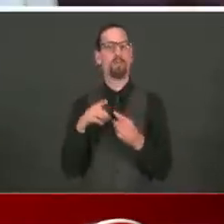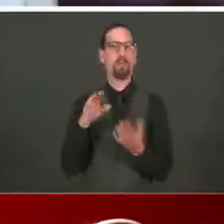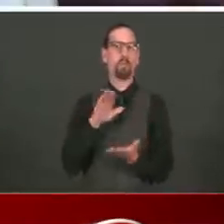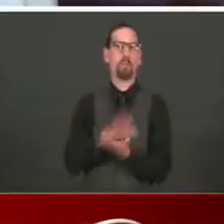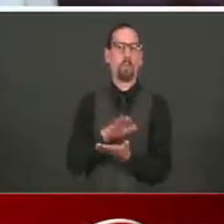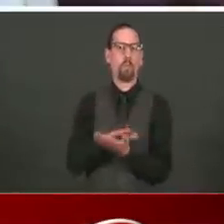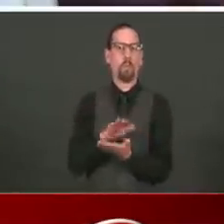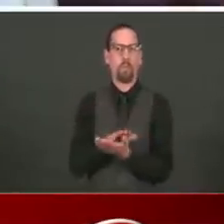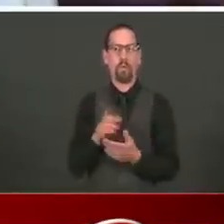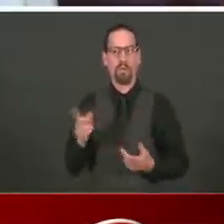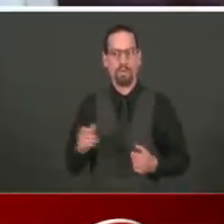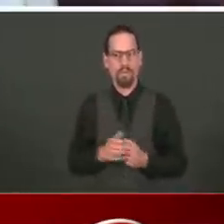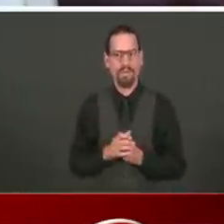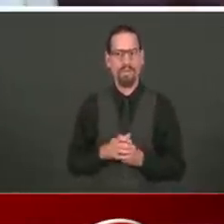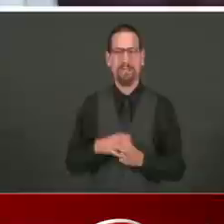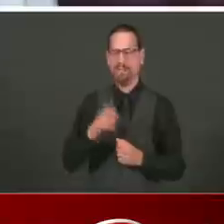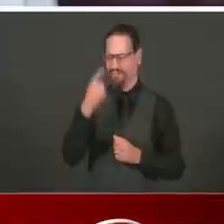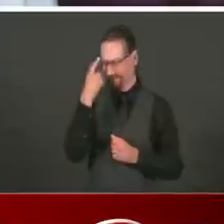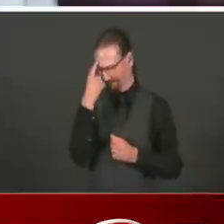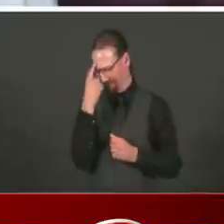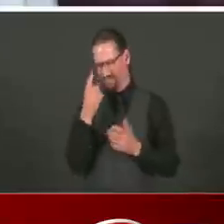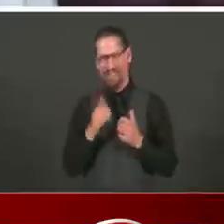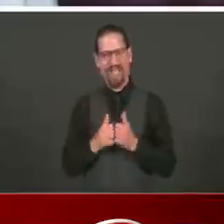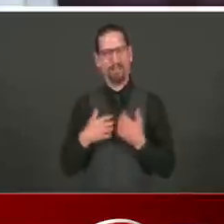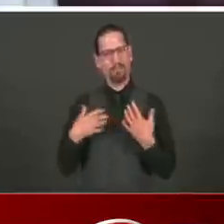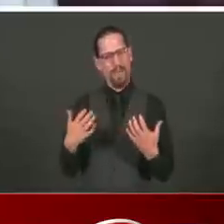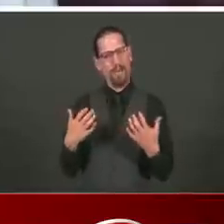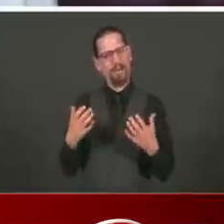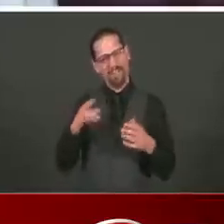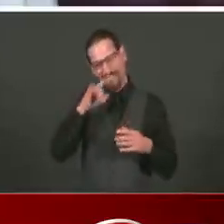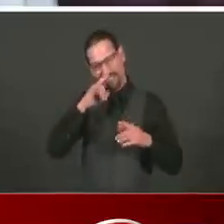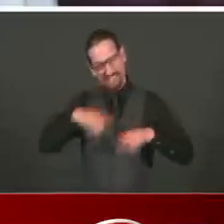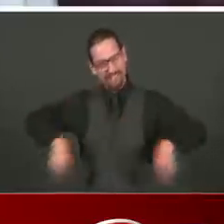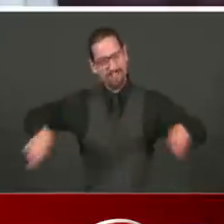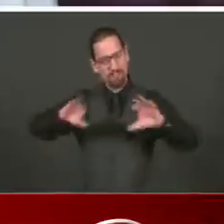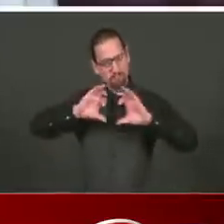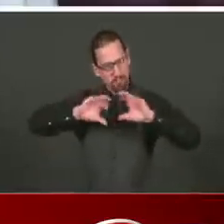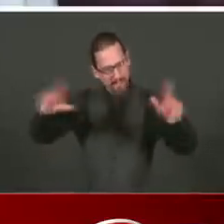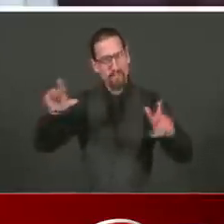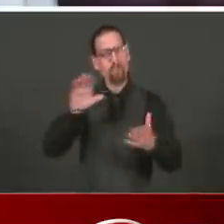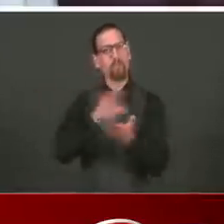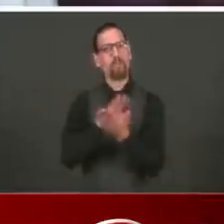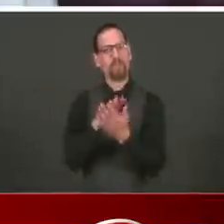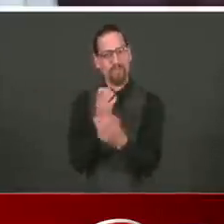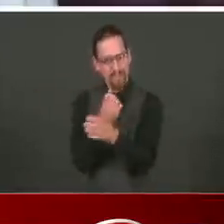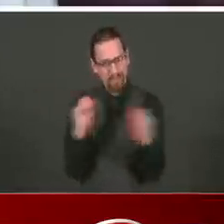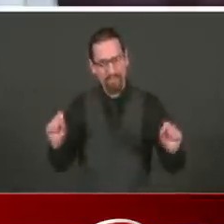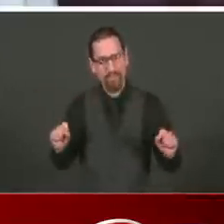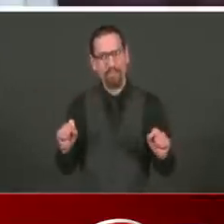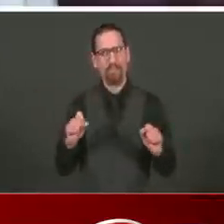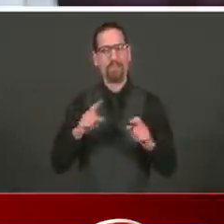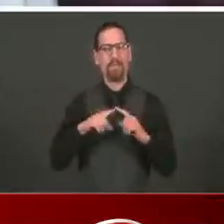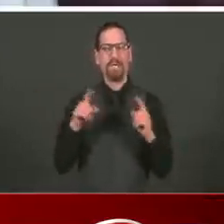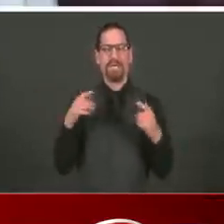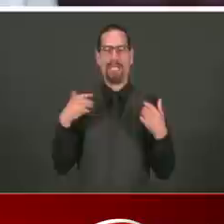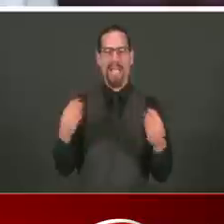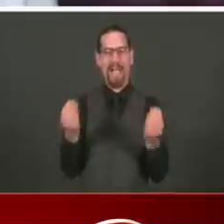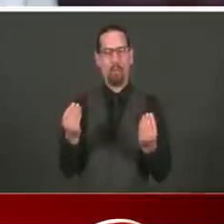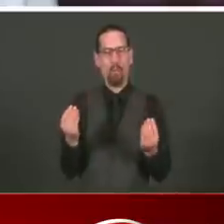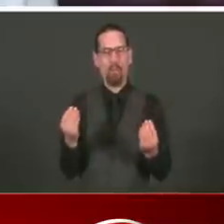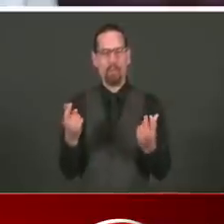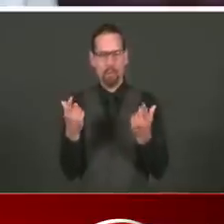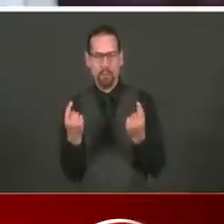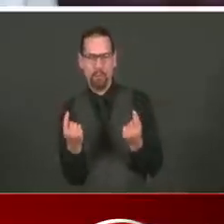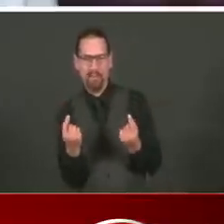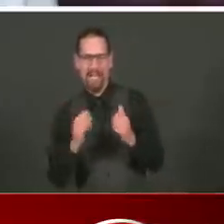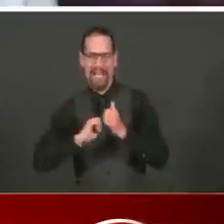safely? Pretty soon, think about what our lives are going to look like, hopefully. Mostly everyone will be back to work, our